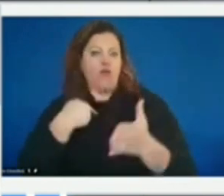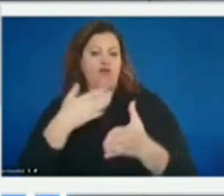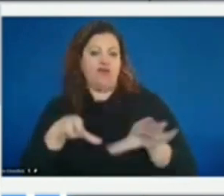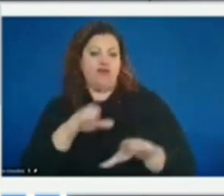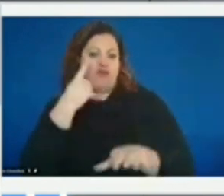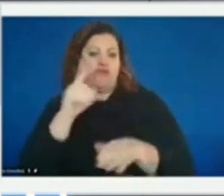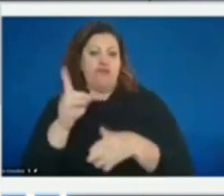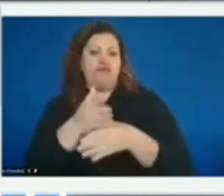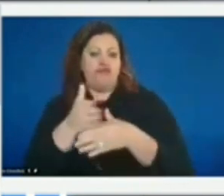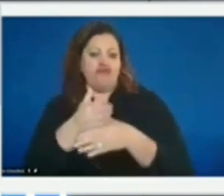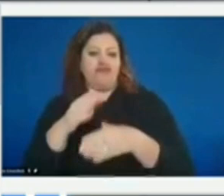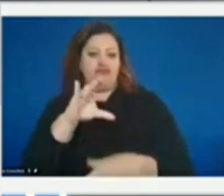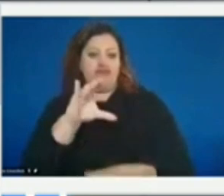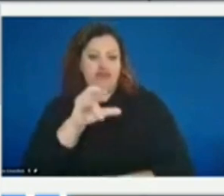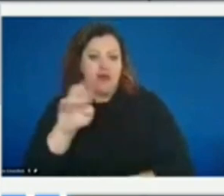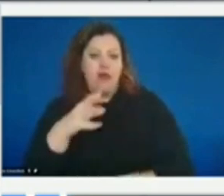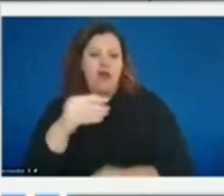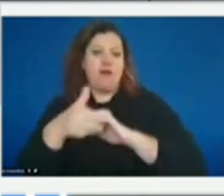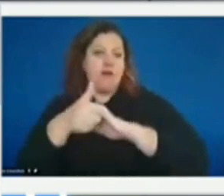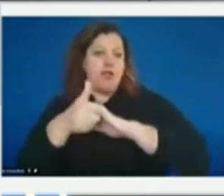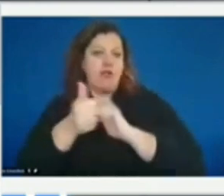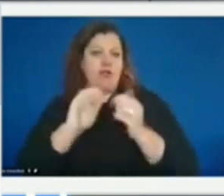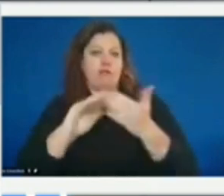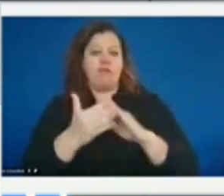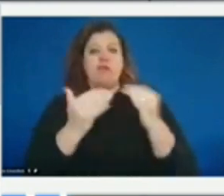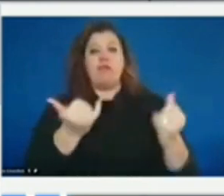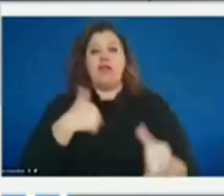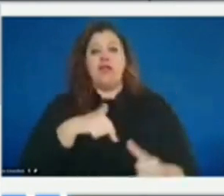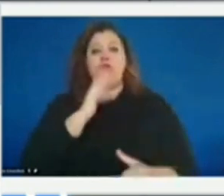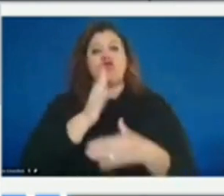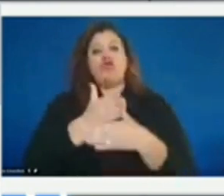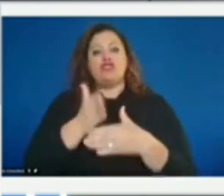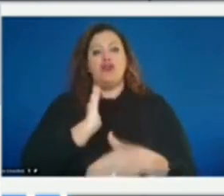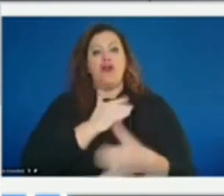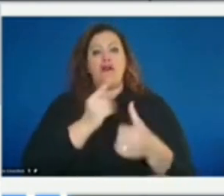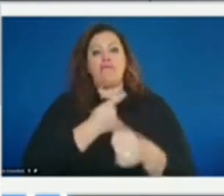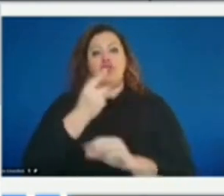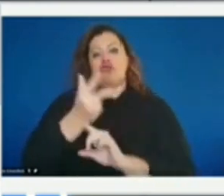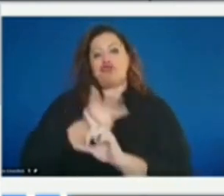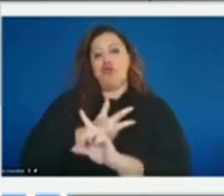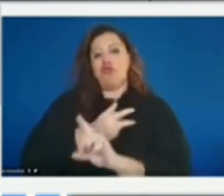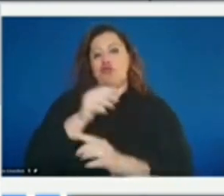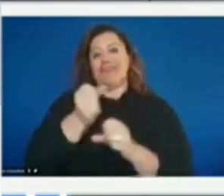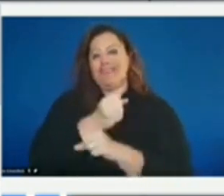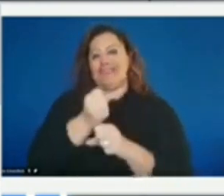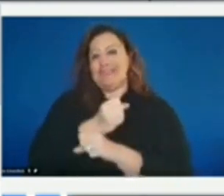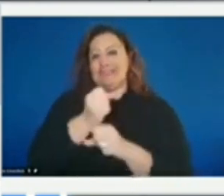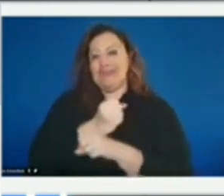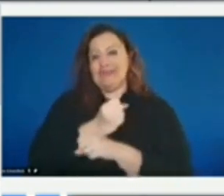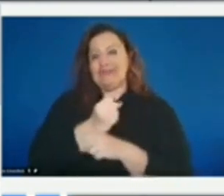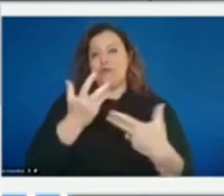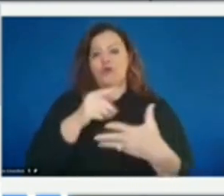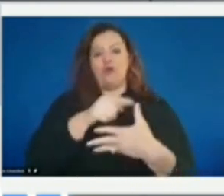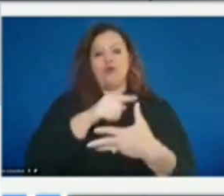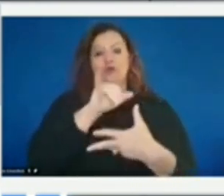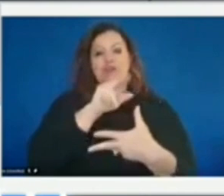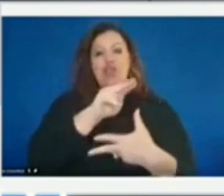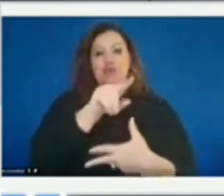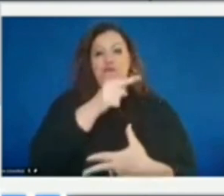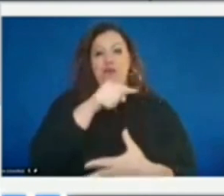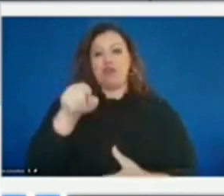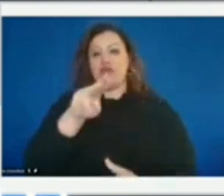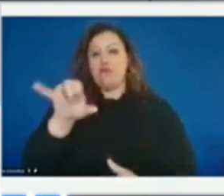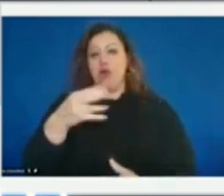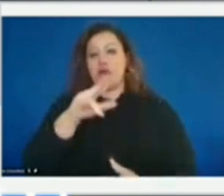community. Today, we will be sharing our first quarter statistics covering January 1st through March